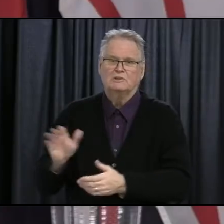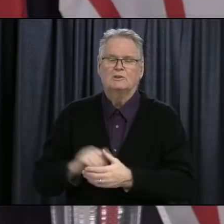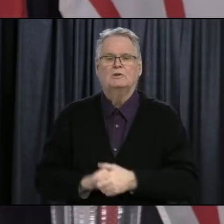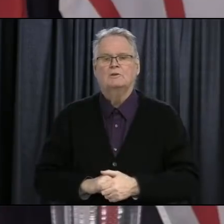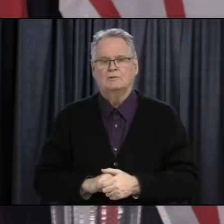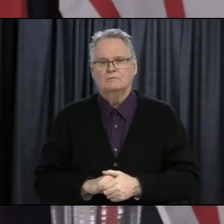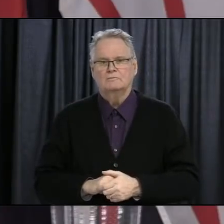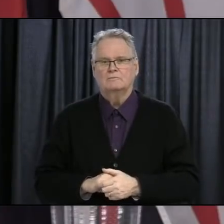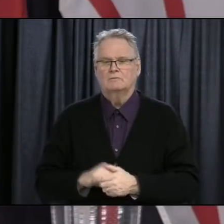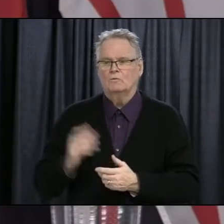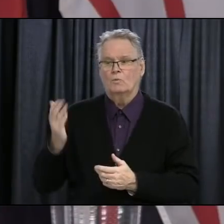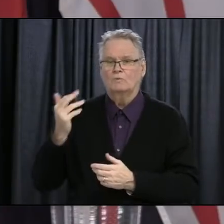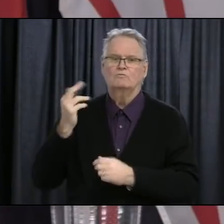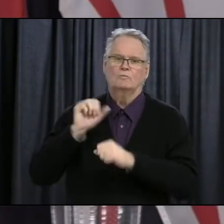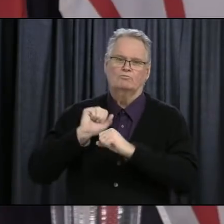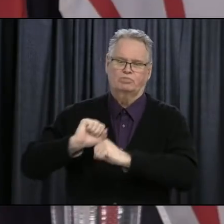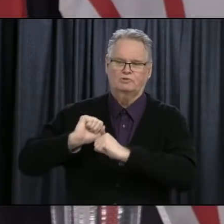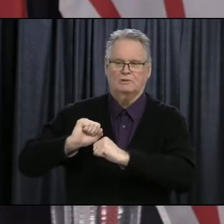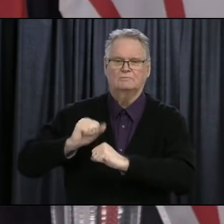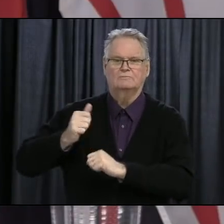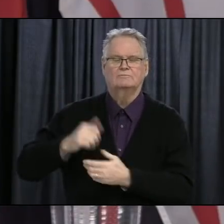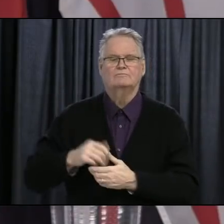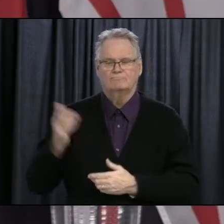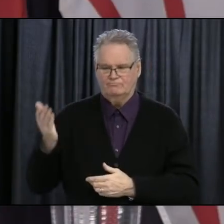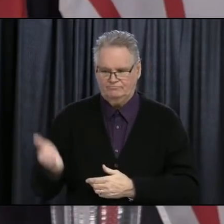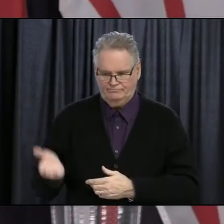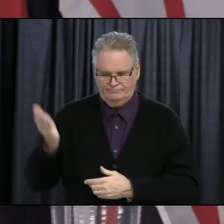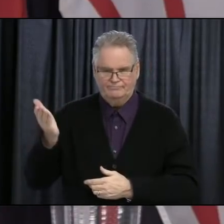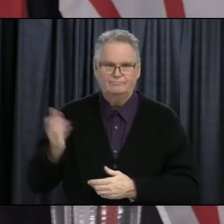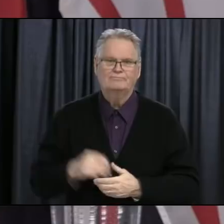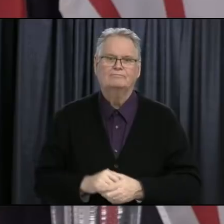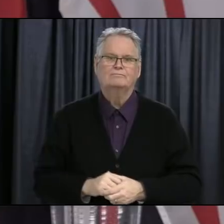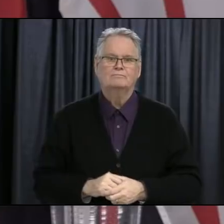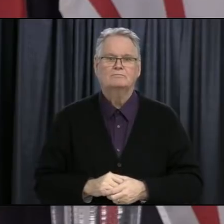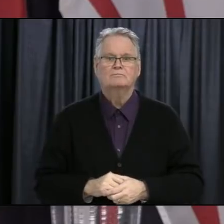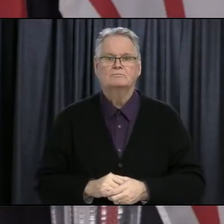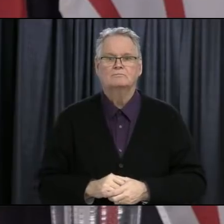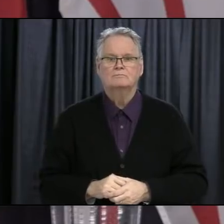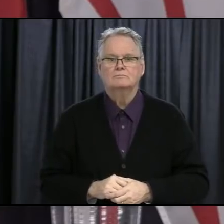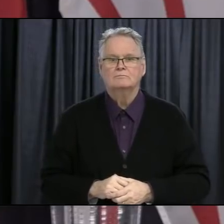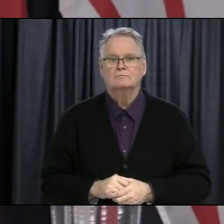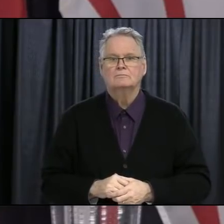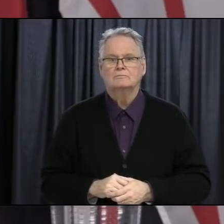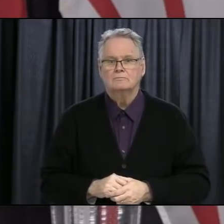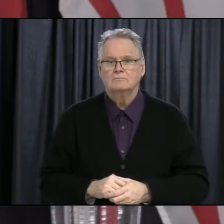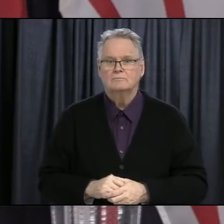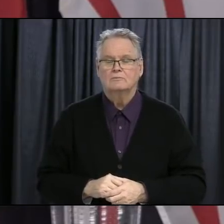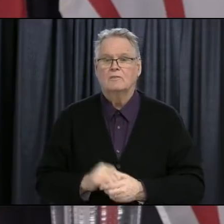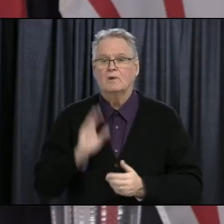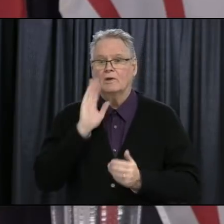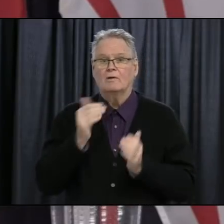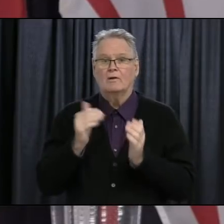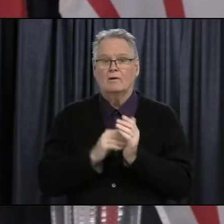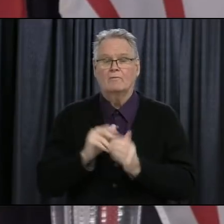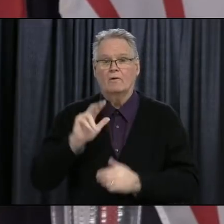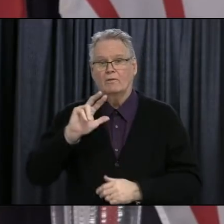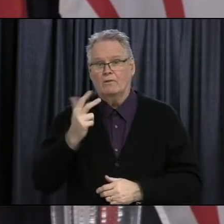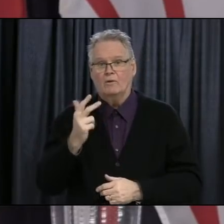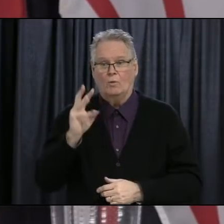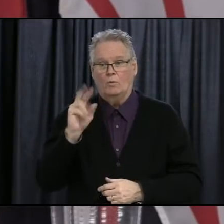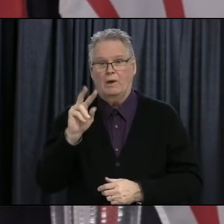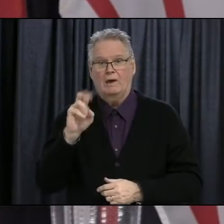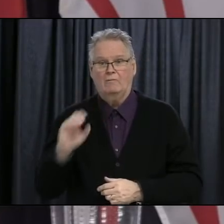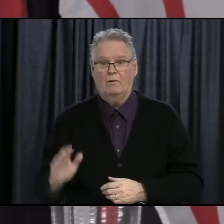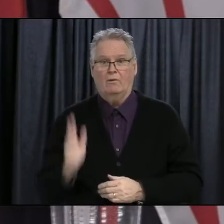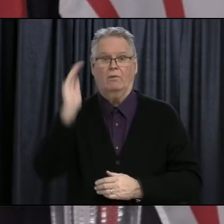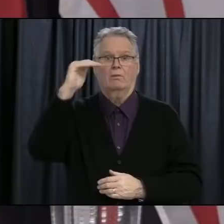impact of a third or fourth wave of COVID-19. They are the first step in the direction of a normal. For those